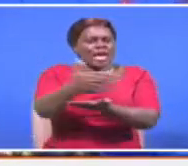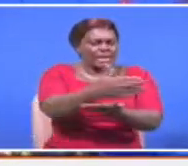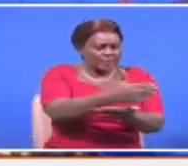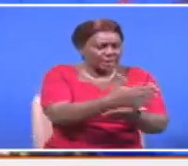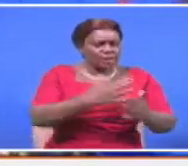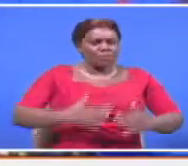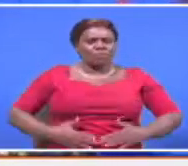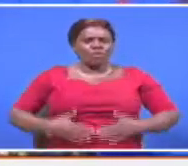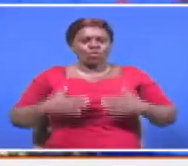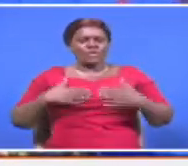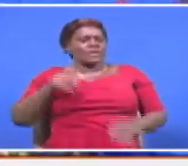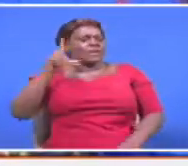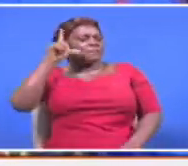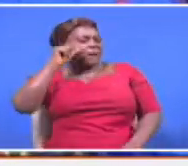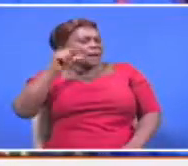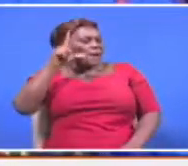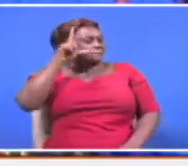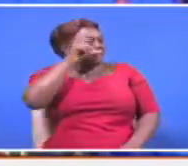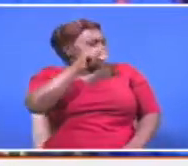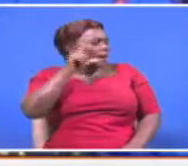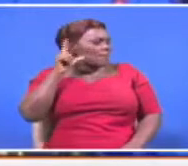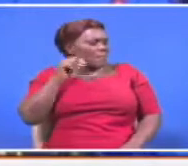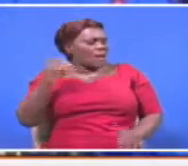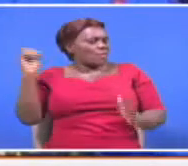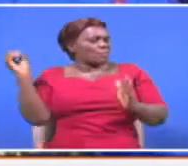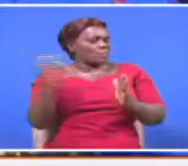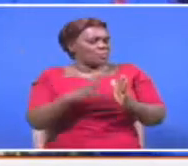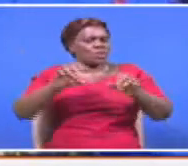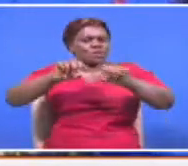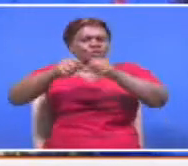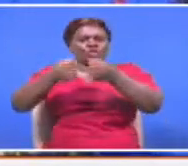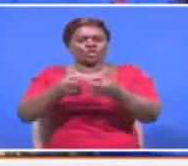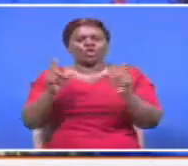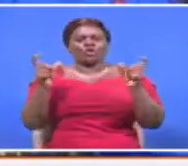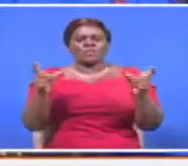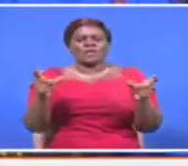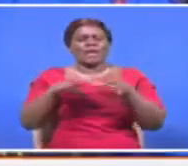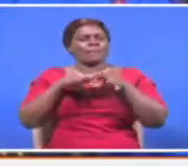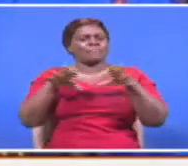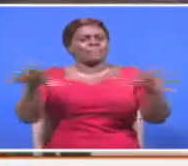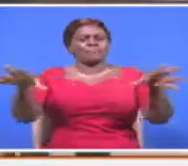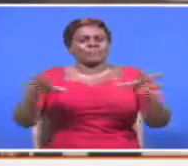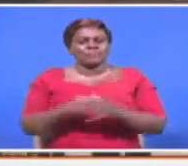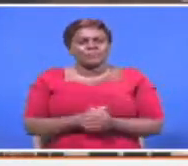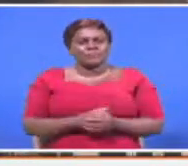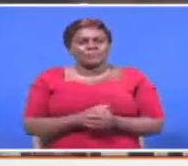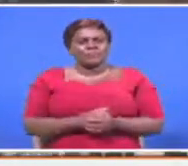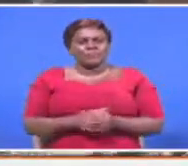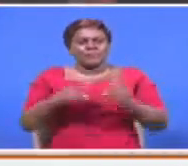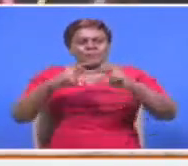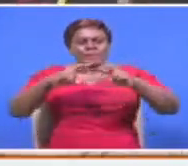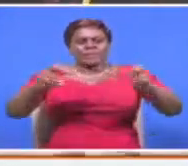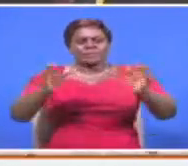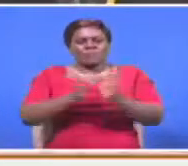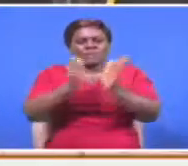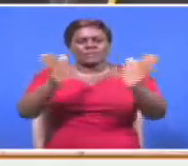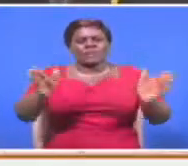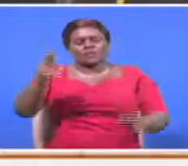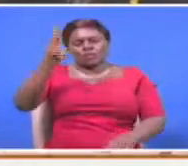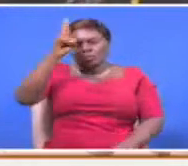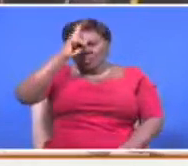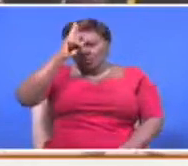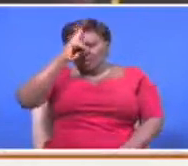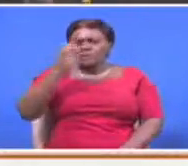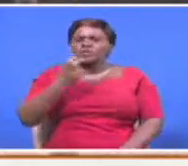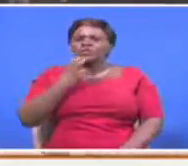together. Then pictures are taken, thrown all over in the social media. Inspector General Japhet Koome